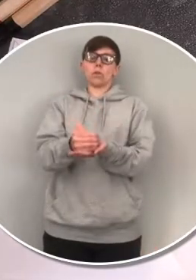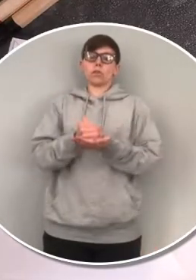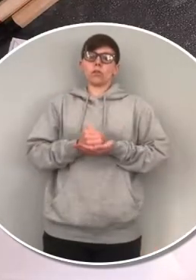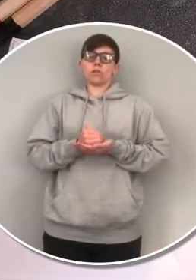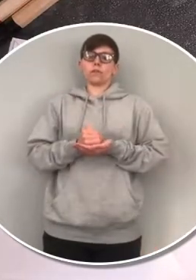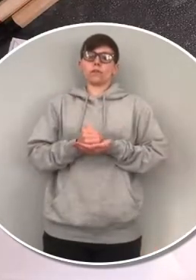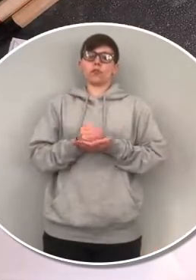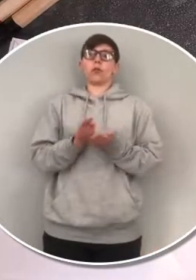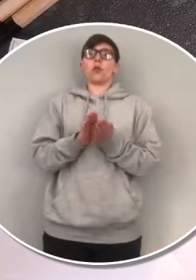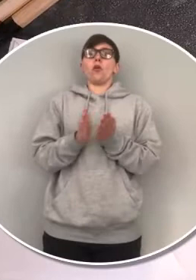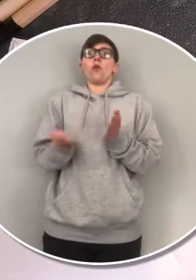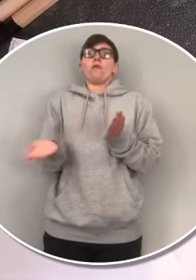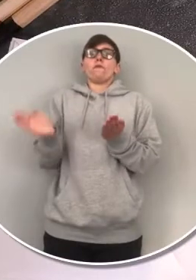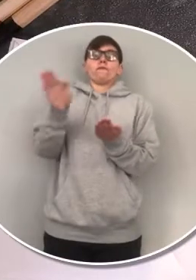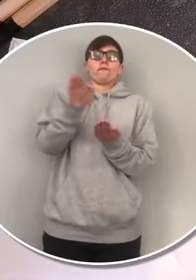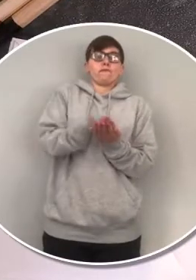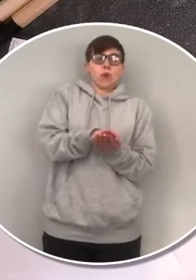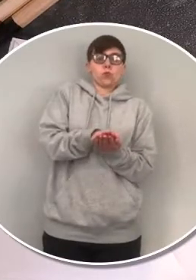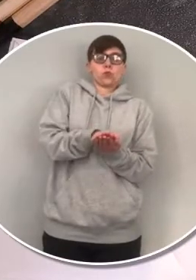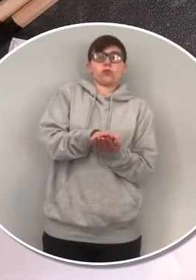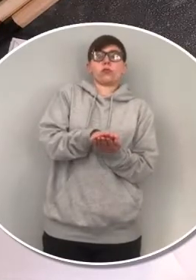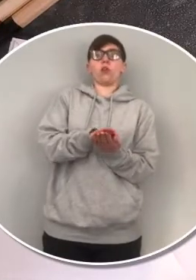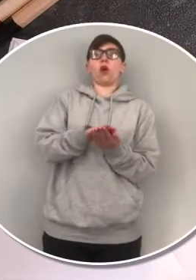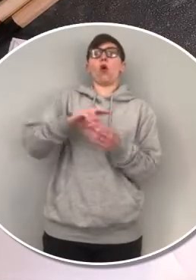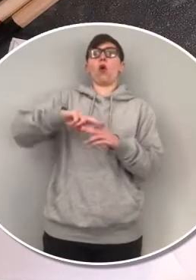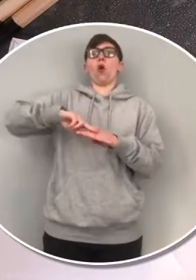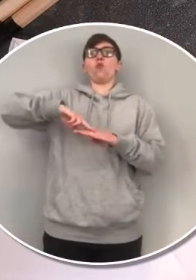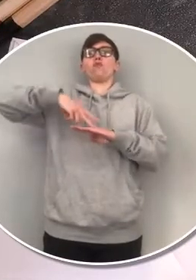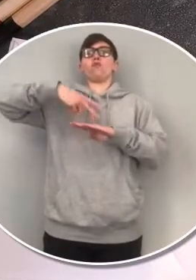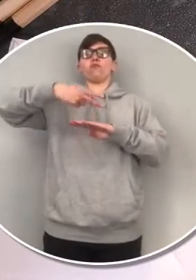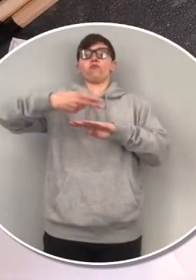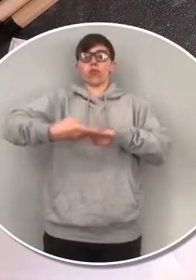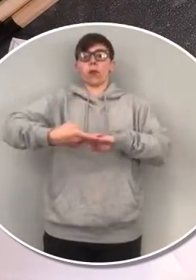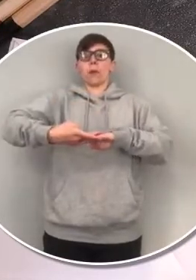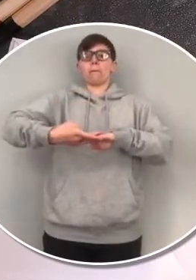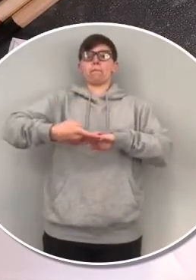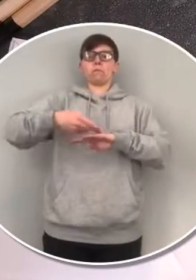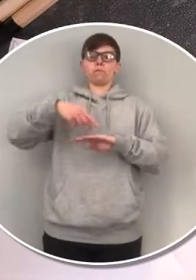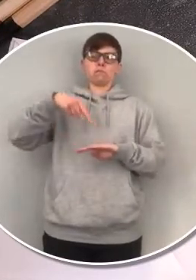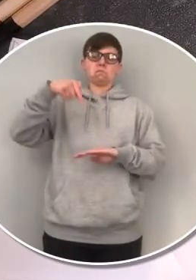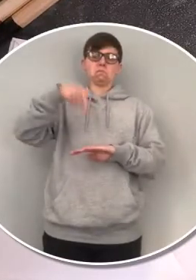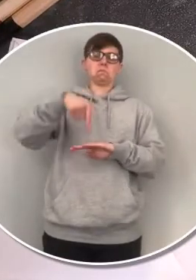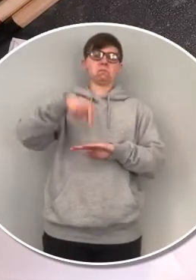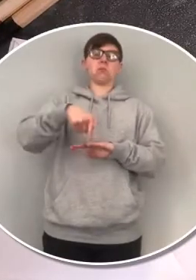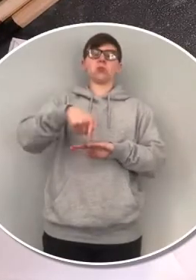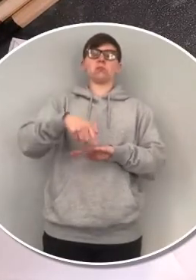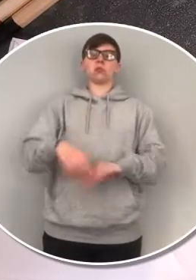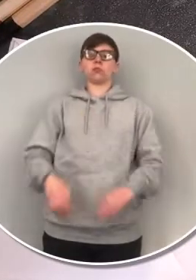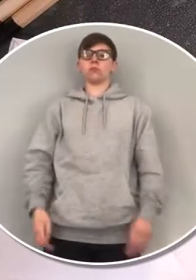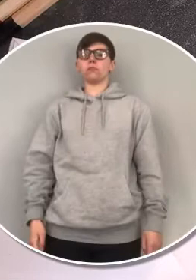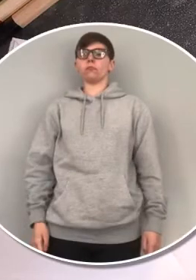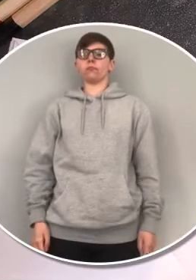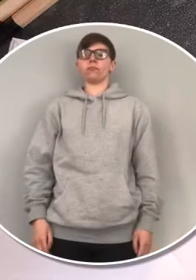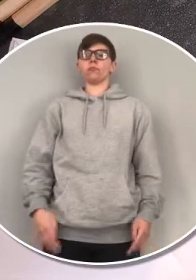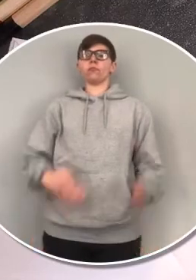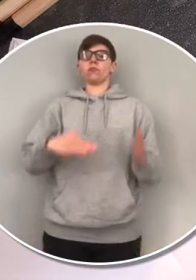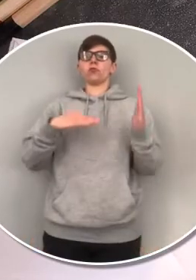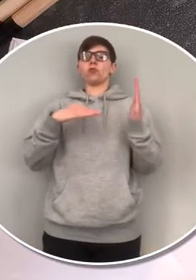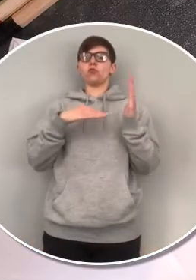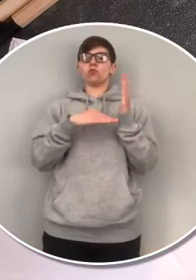paper, and we've got now this nice little flap at the